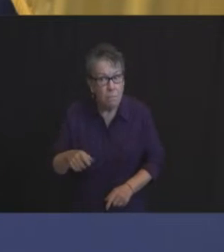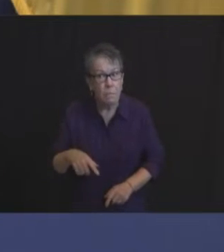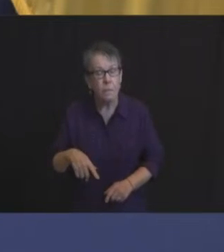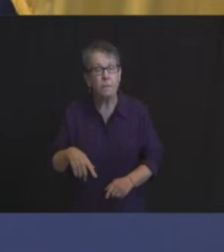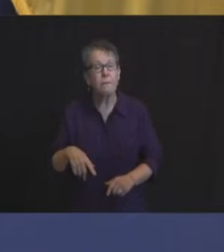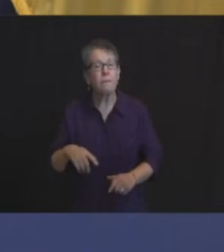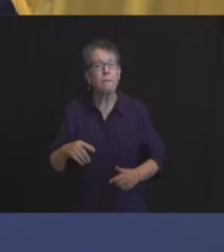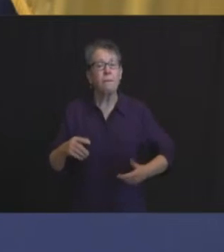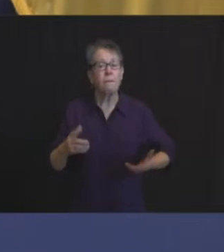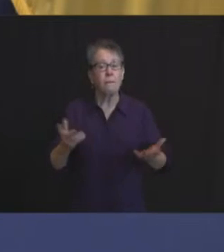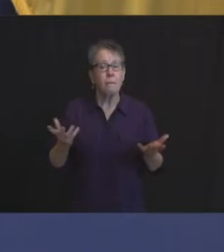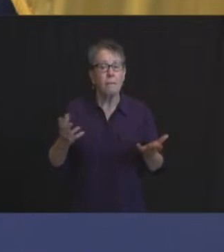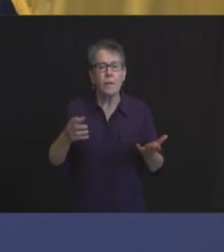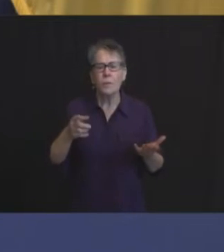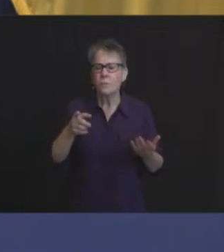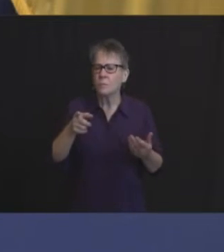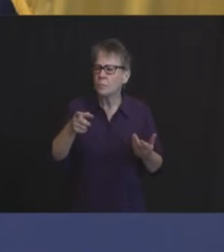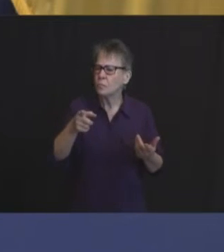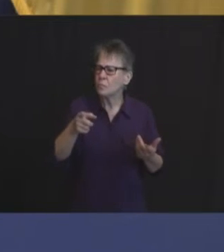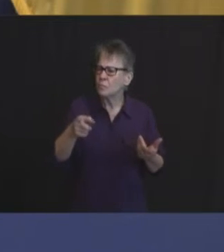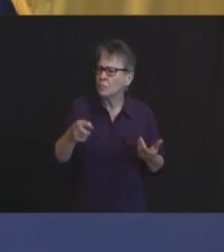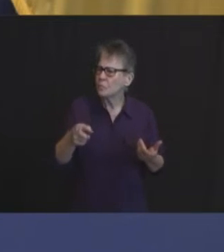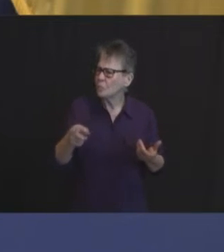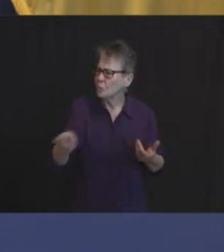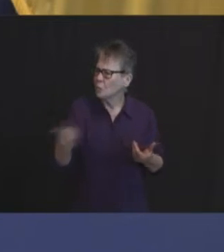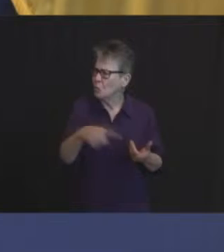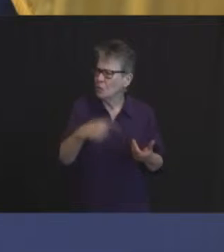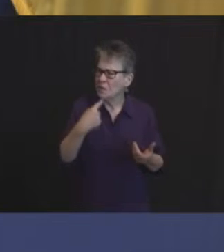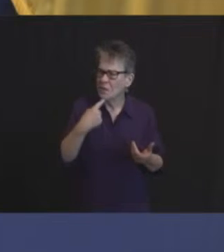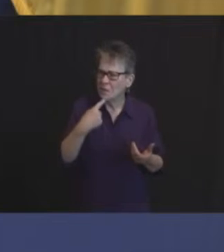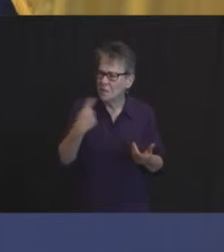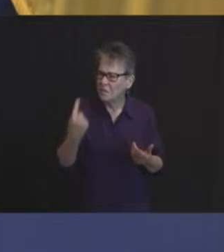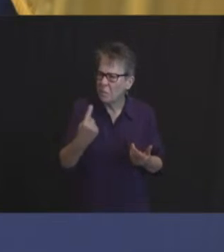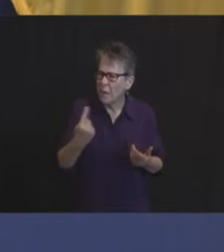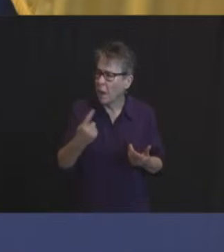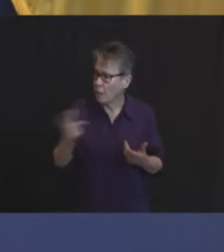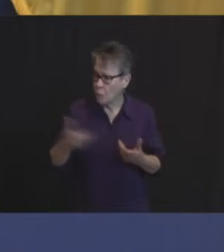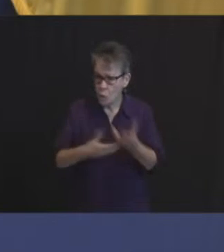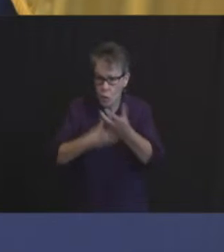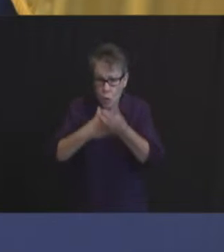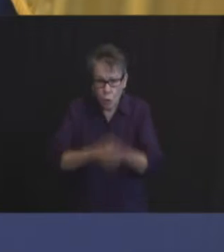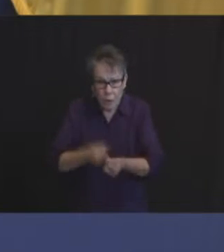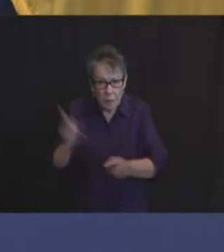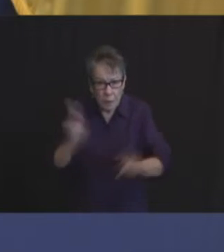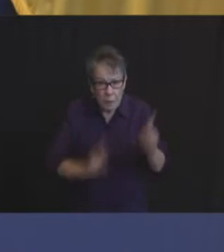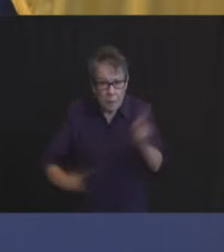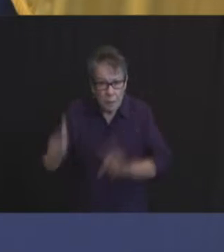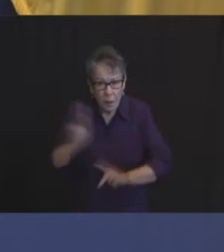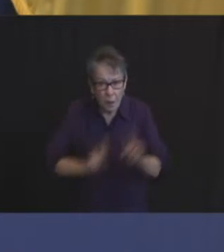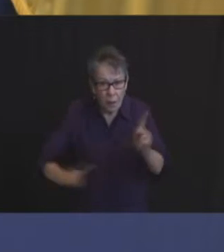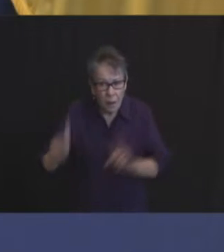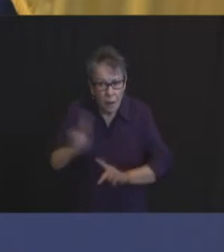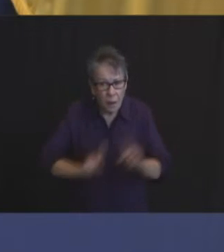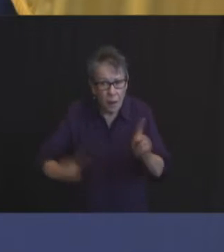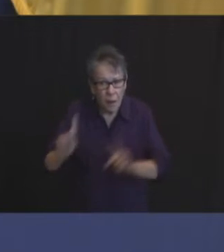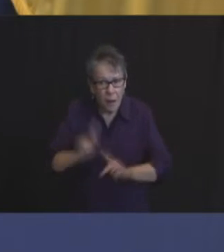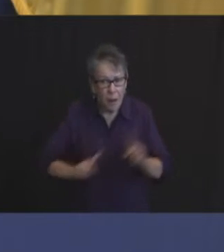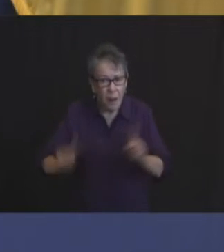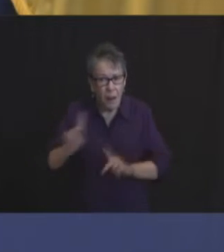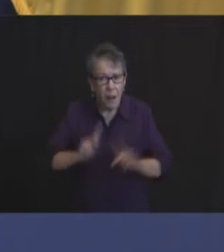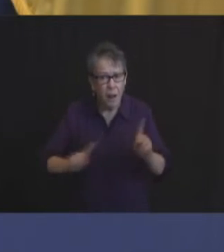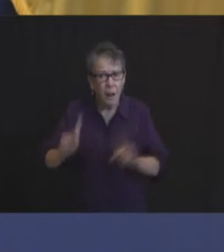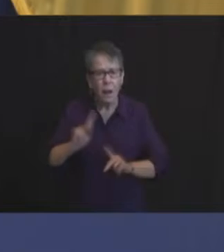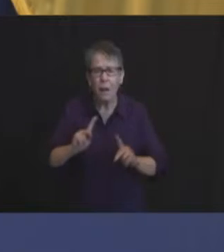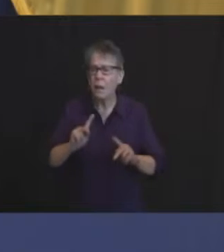line. We require people, if they want to buy a beer, to show identification. Certainly for more serious things like trying to